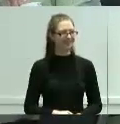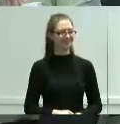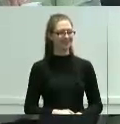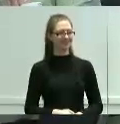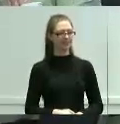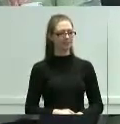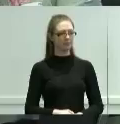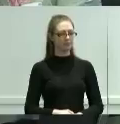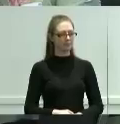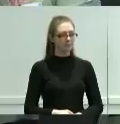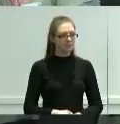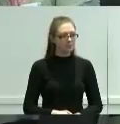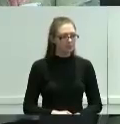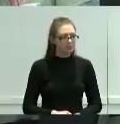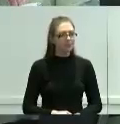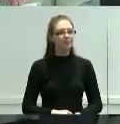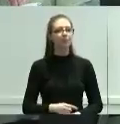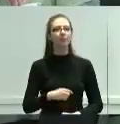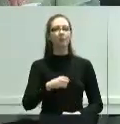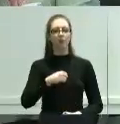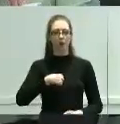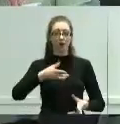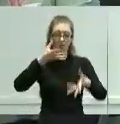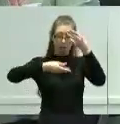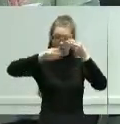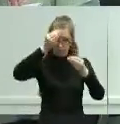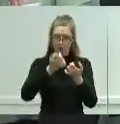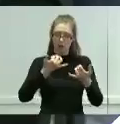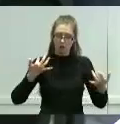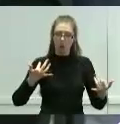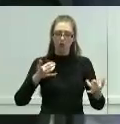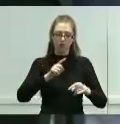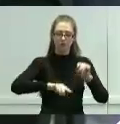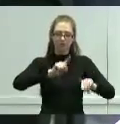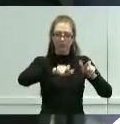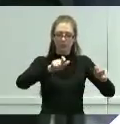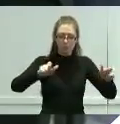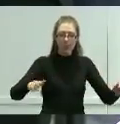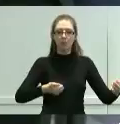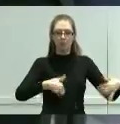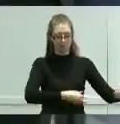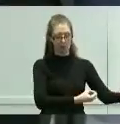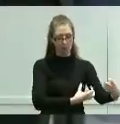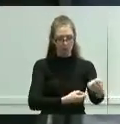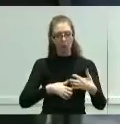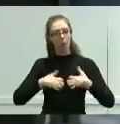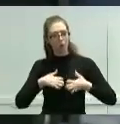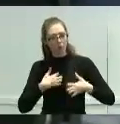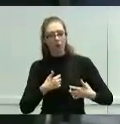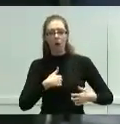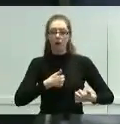I went in room 2 for dementia. I have learnt a lot from different people, and I've given my views as well about what can happen